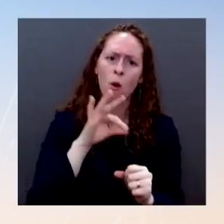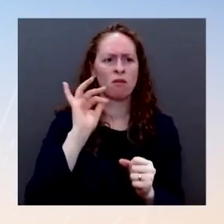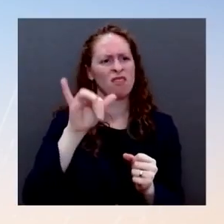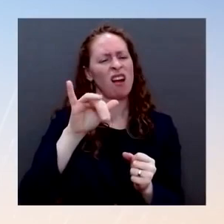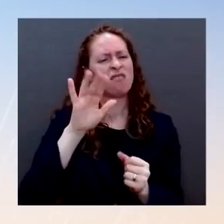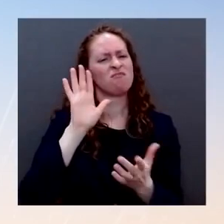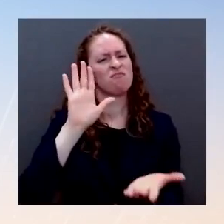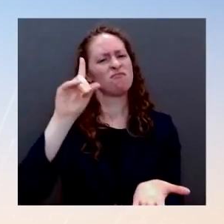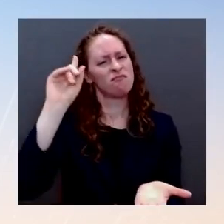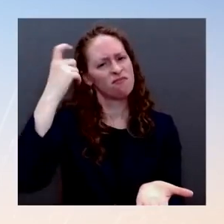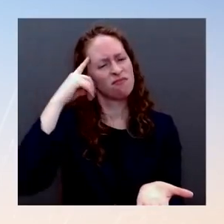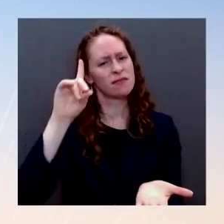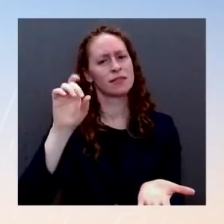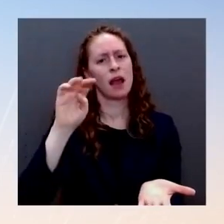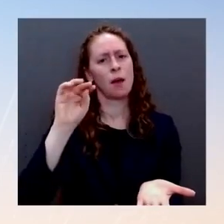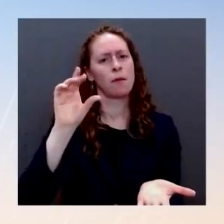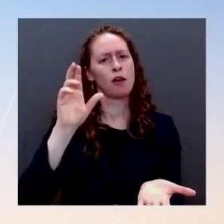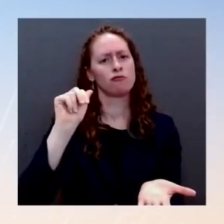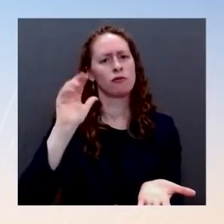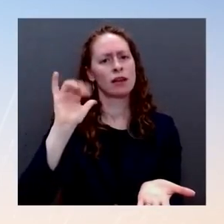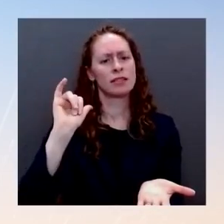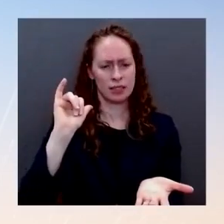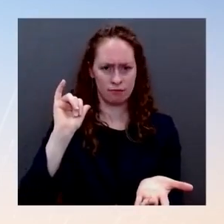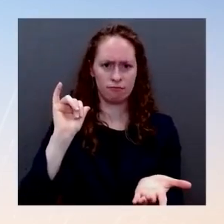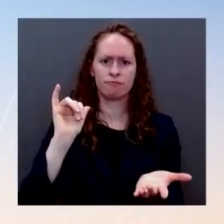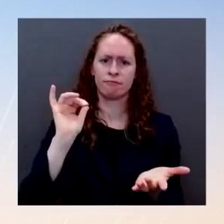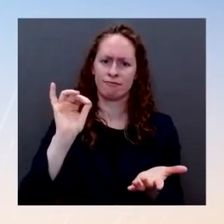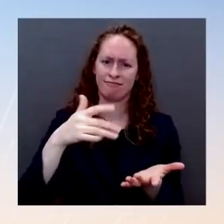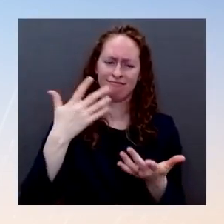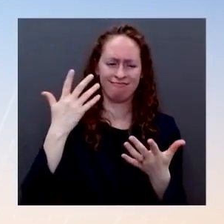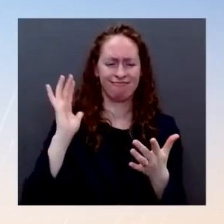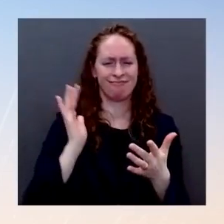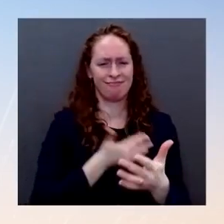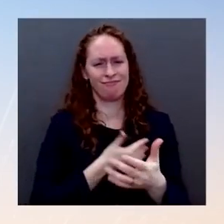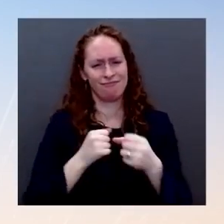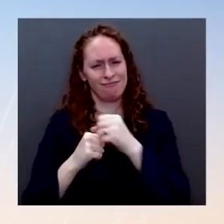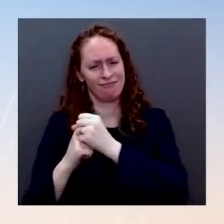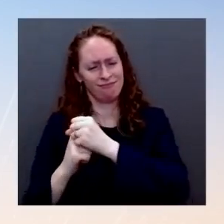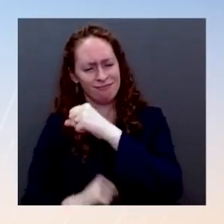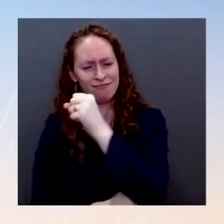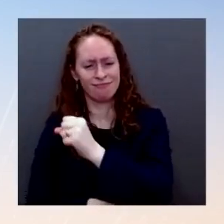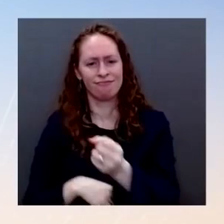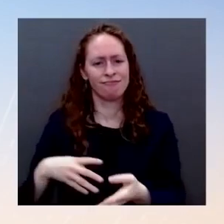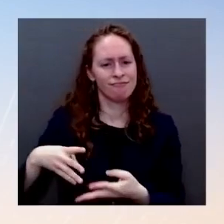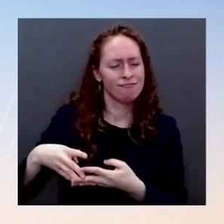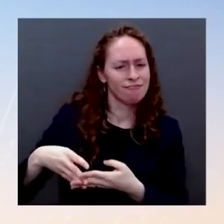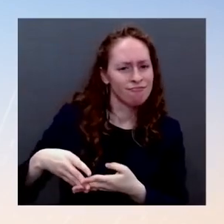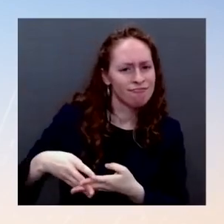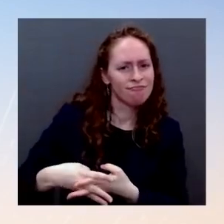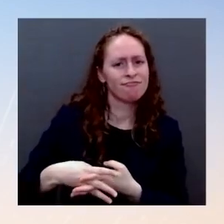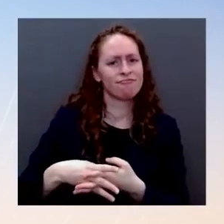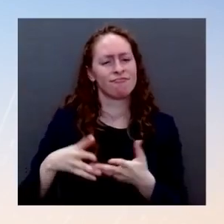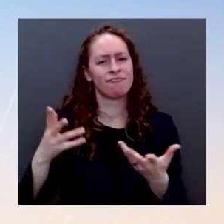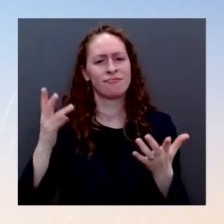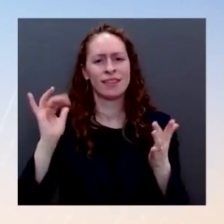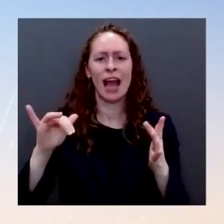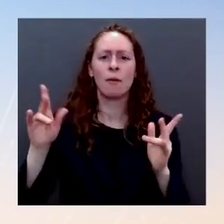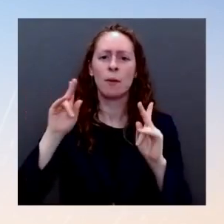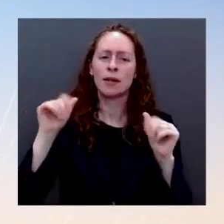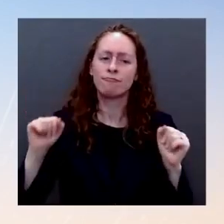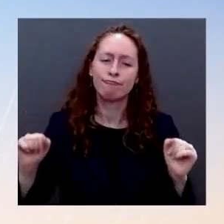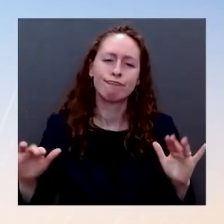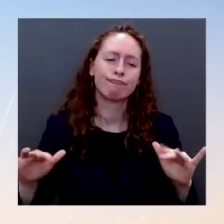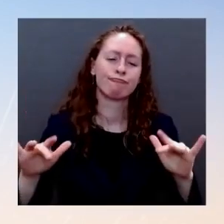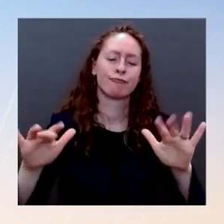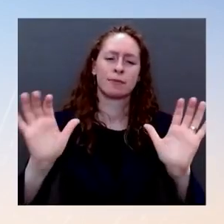to have their voices heard. But he absolutely feels that getting voting rights done is fundamental, it's essential. He is